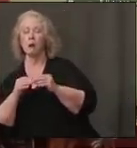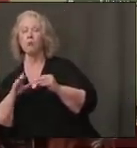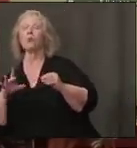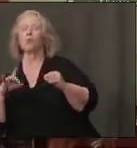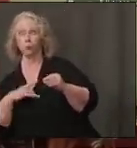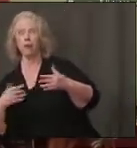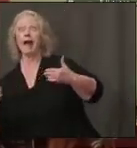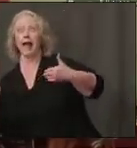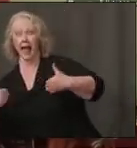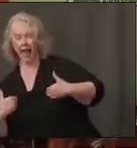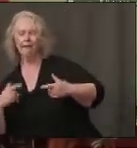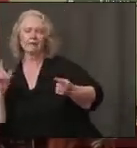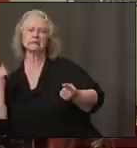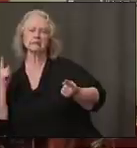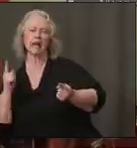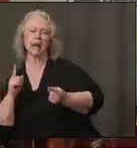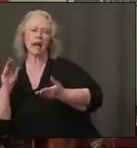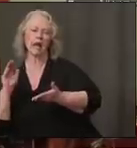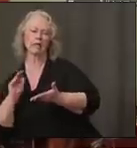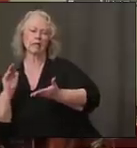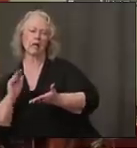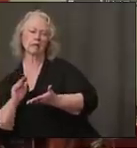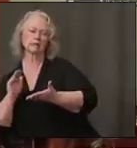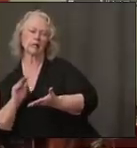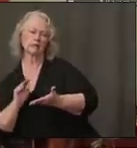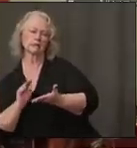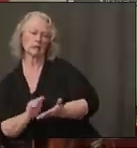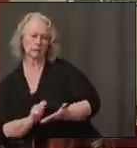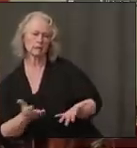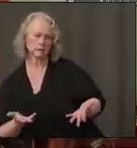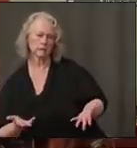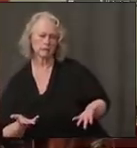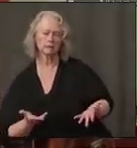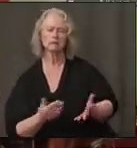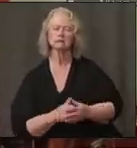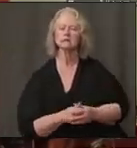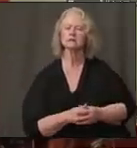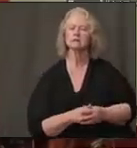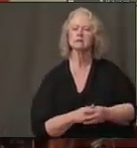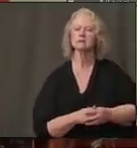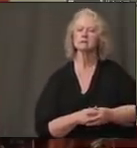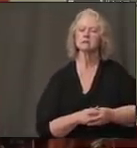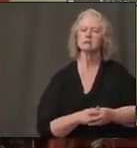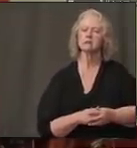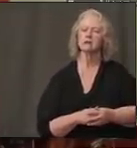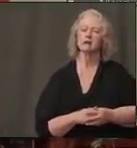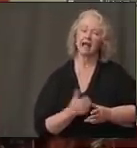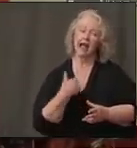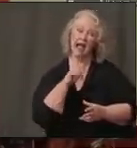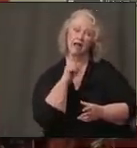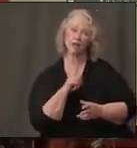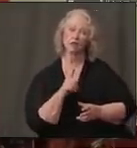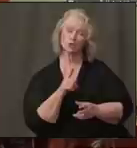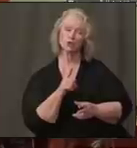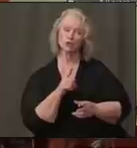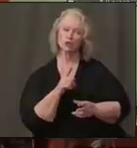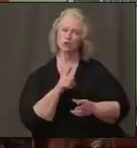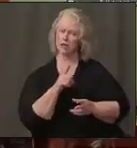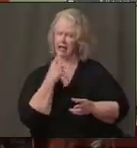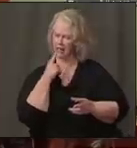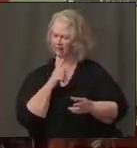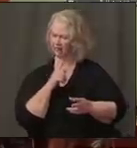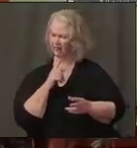handle on the seroprevalence in the community. I think actually the cap figure